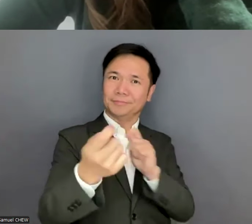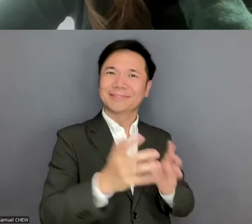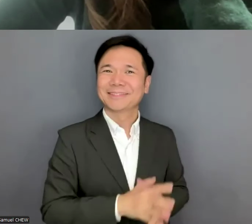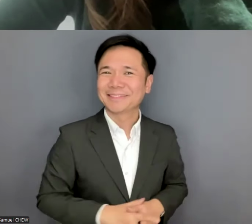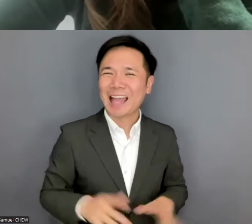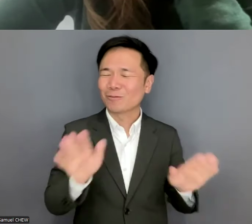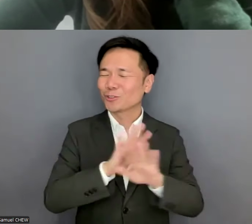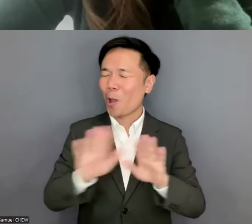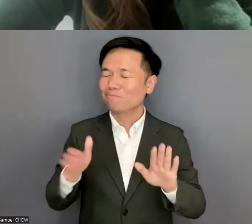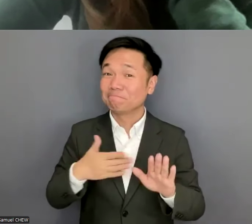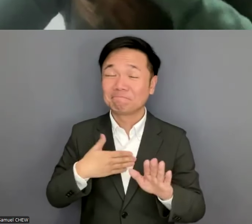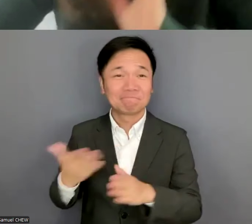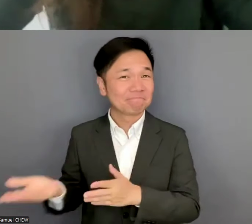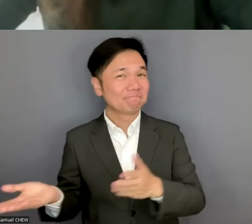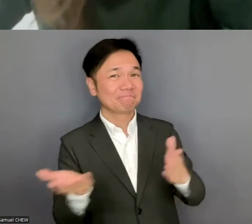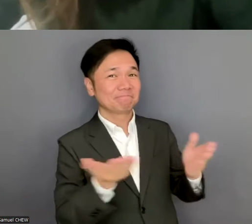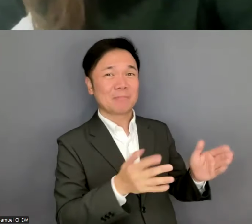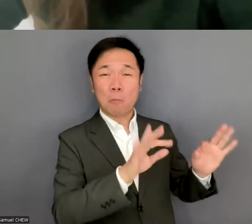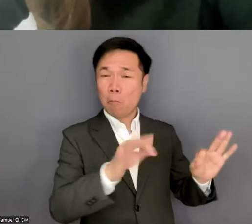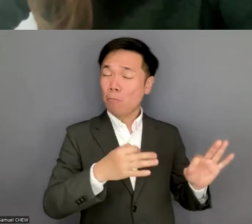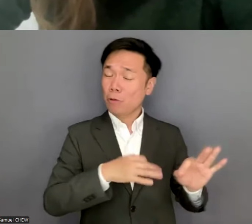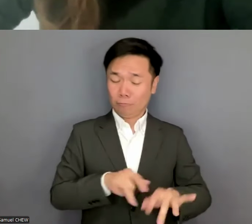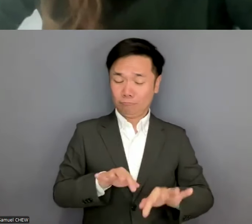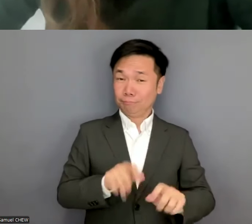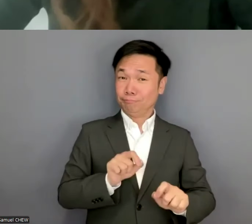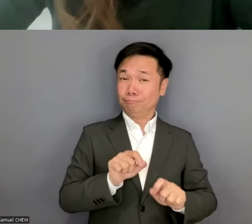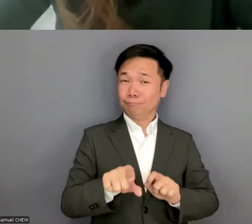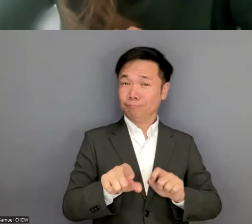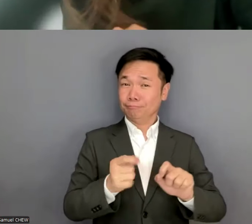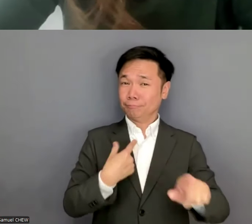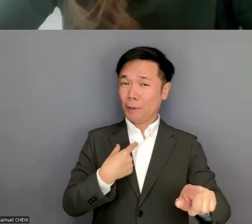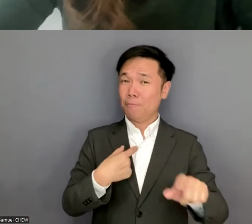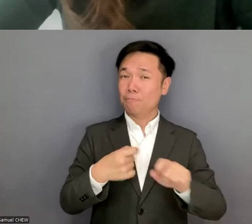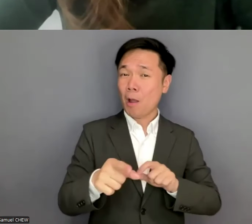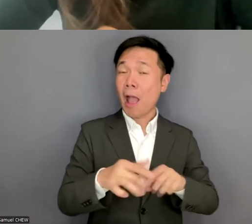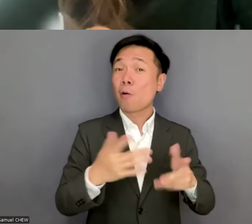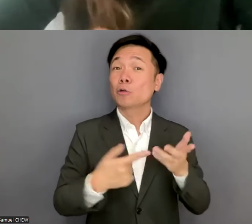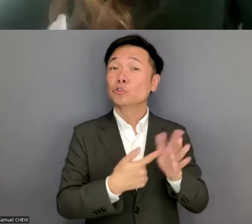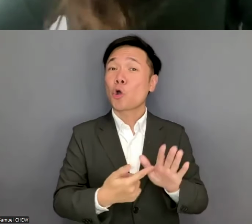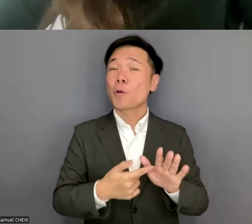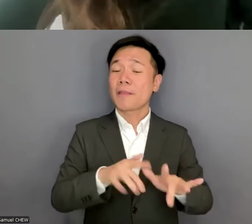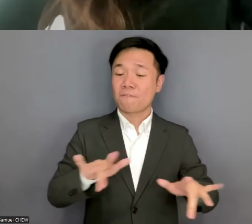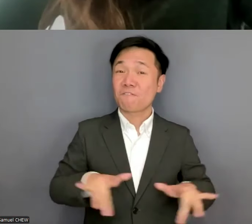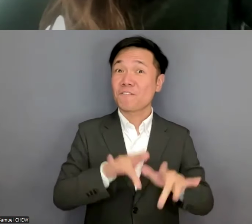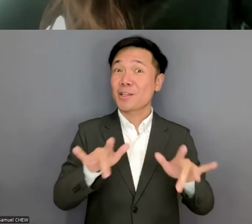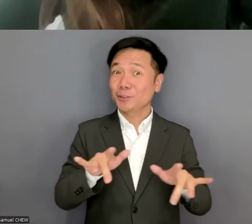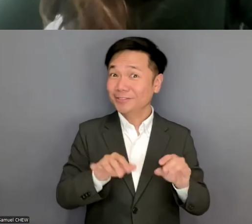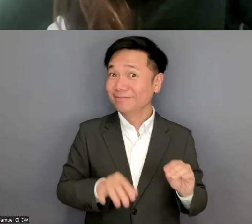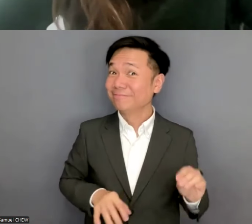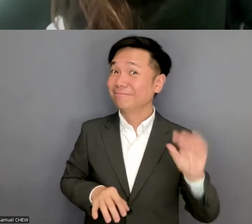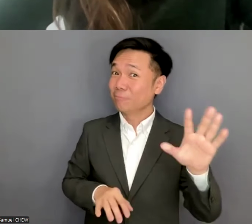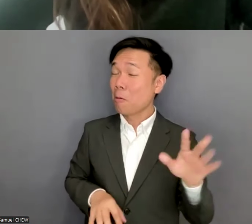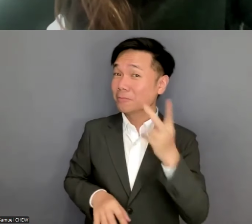but we'll be sharing meanwhile in the chat the video of previous GDS charter, just for you to have